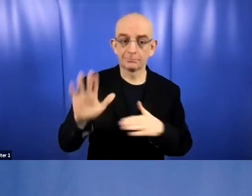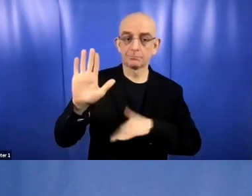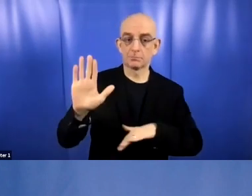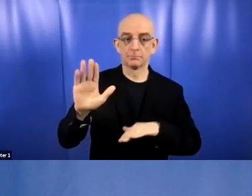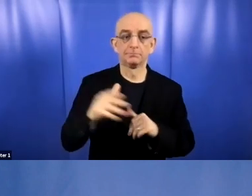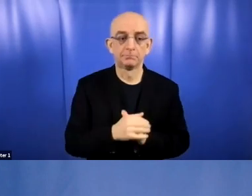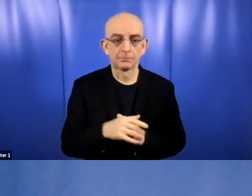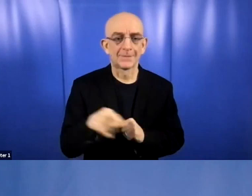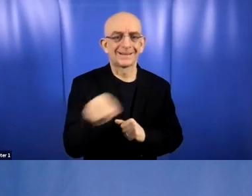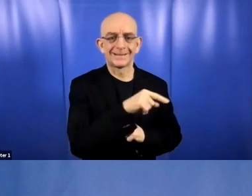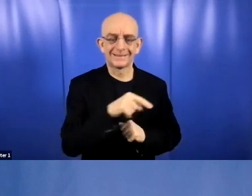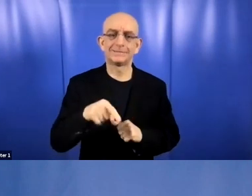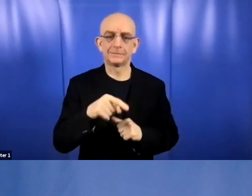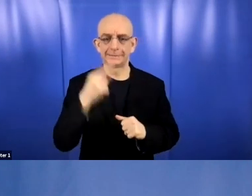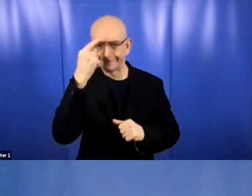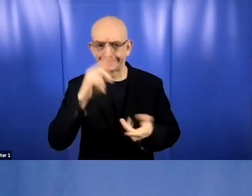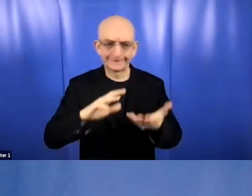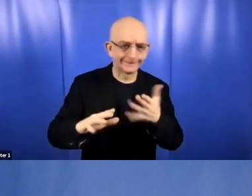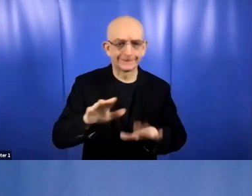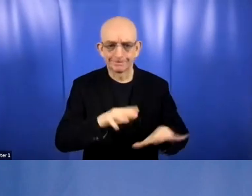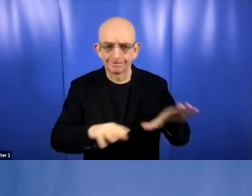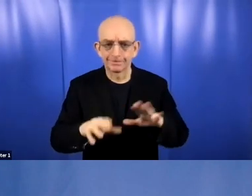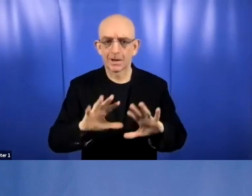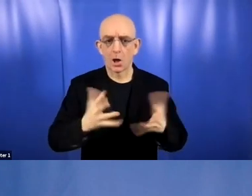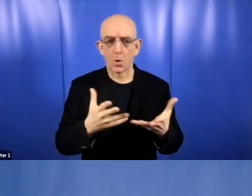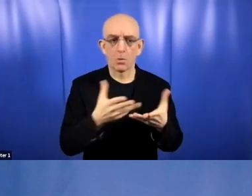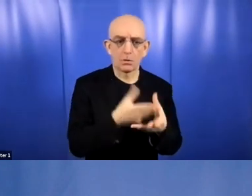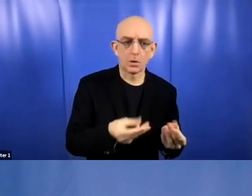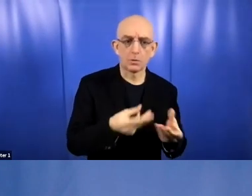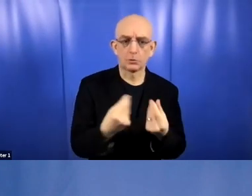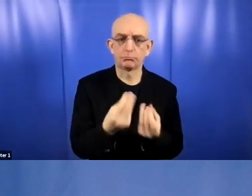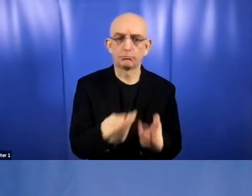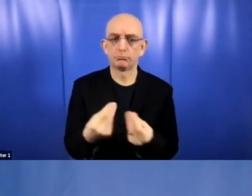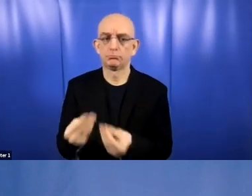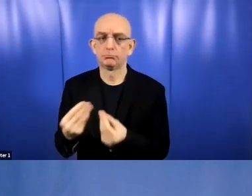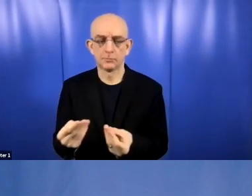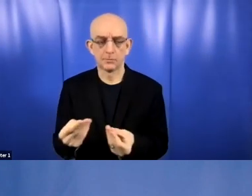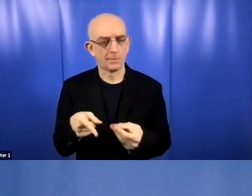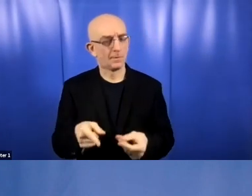That concept comes from the Global Compact itself, where